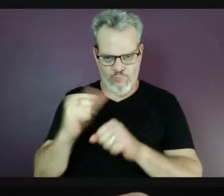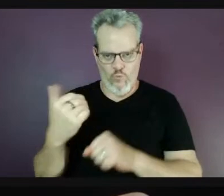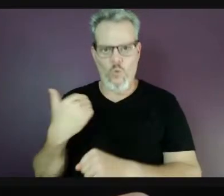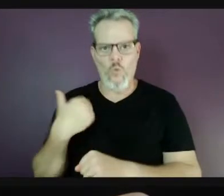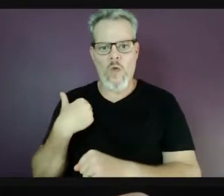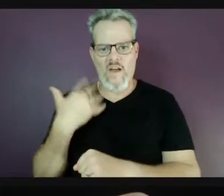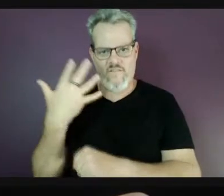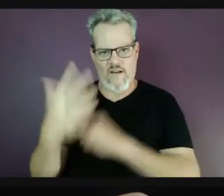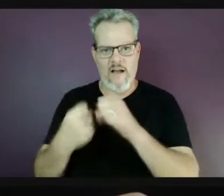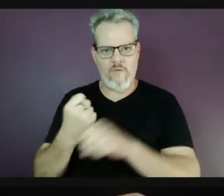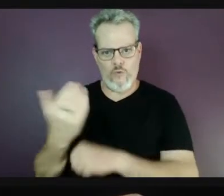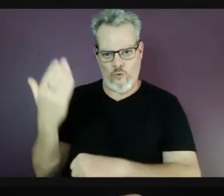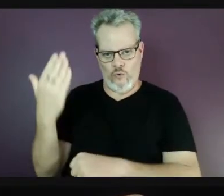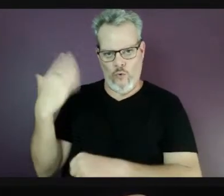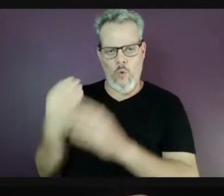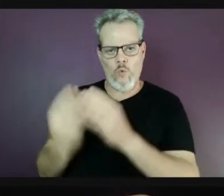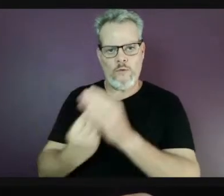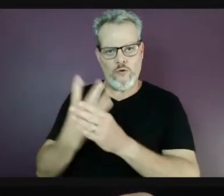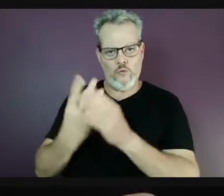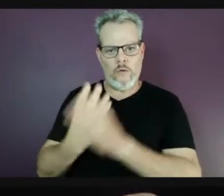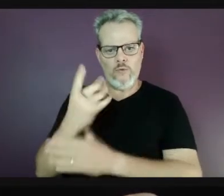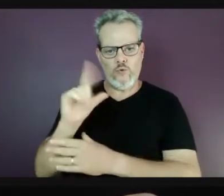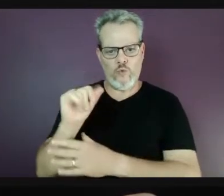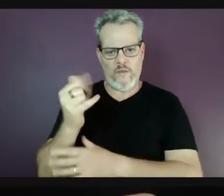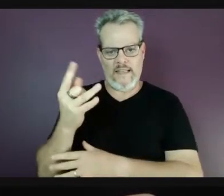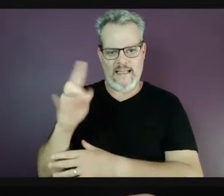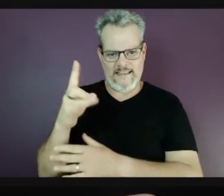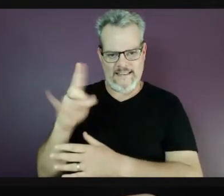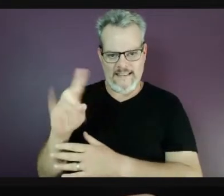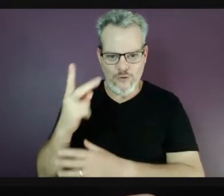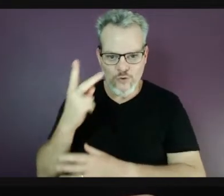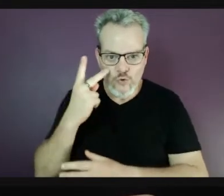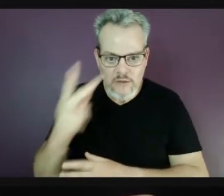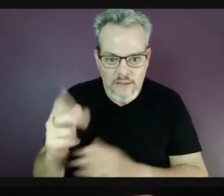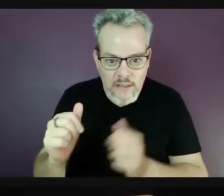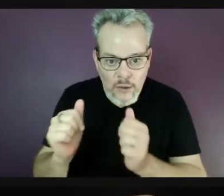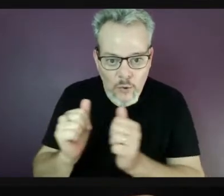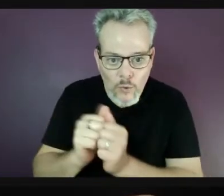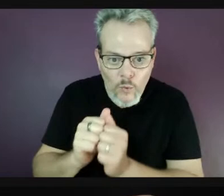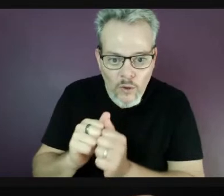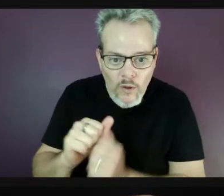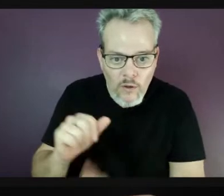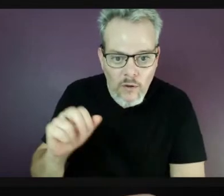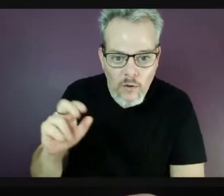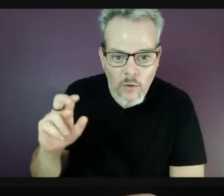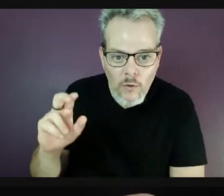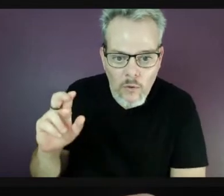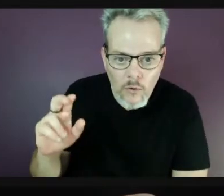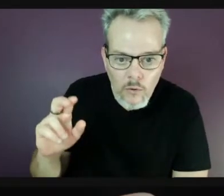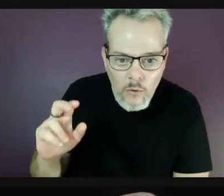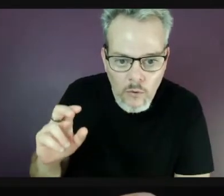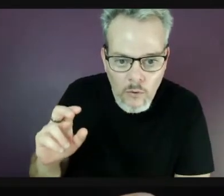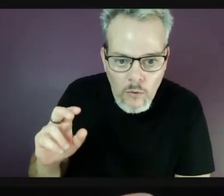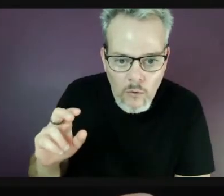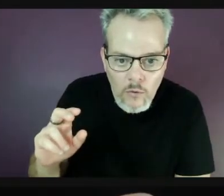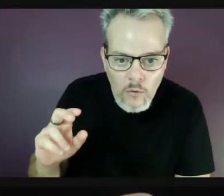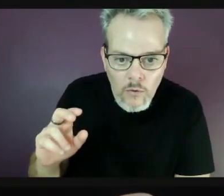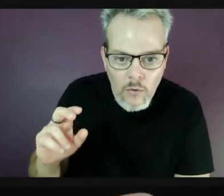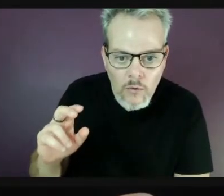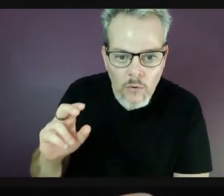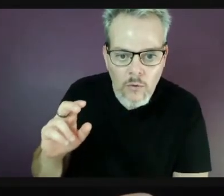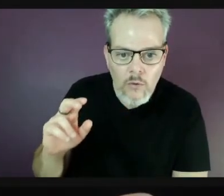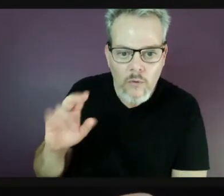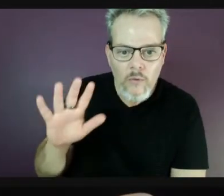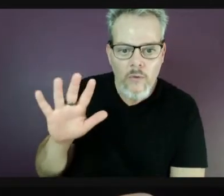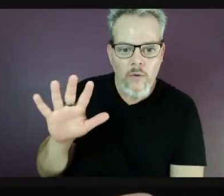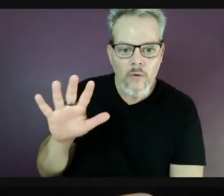well. And there you can see, for example, Uikahuna was going up, swelling prior to 2018, collapsed,